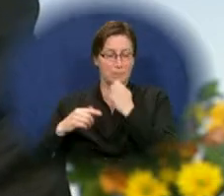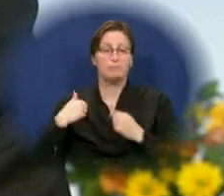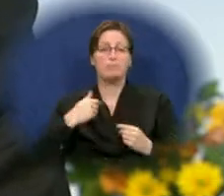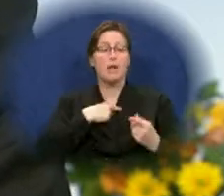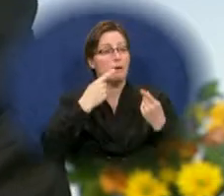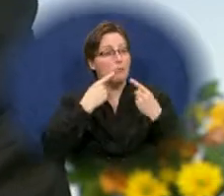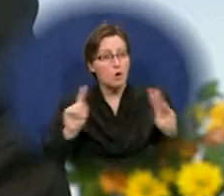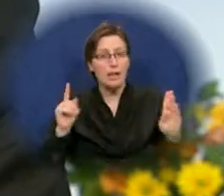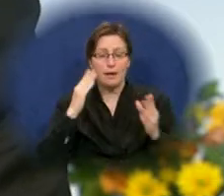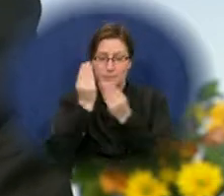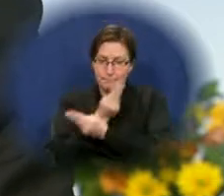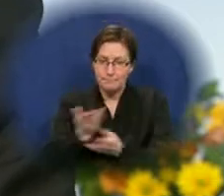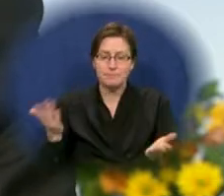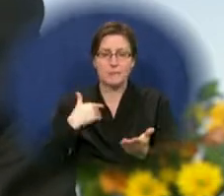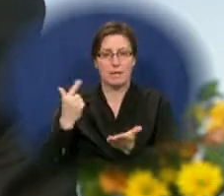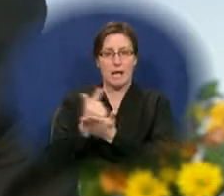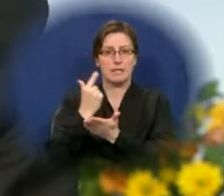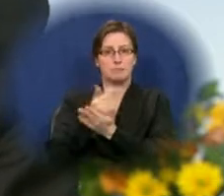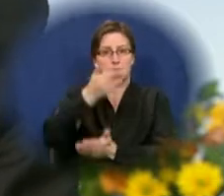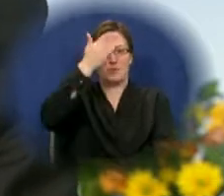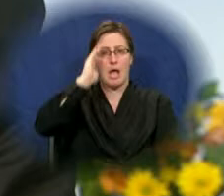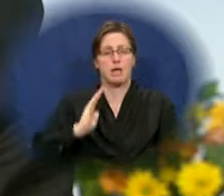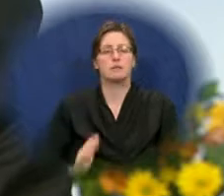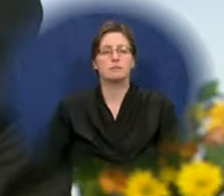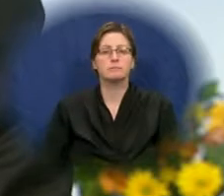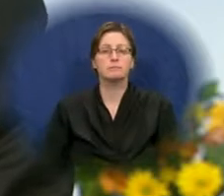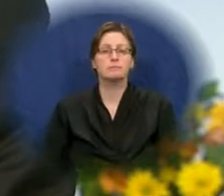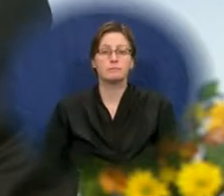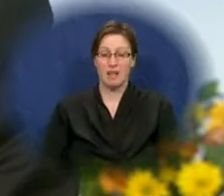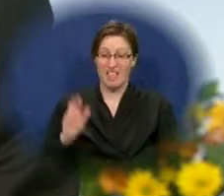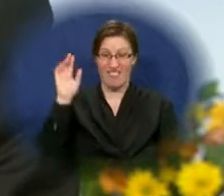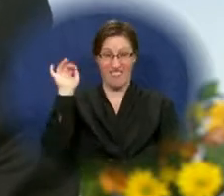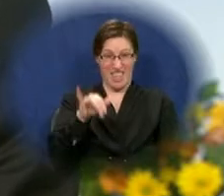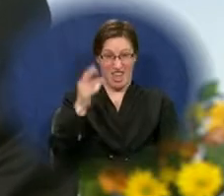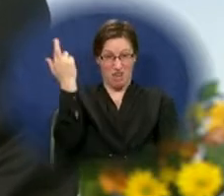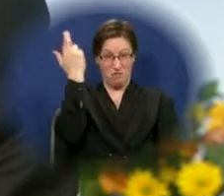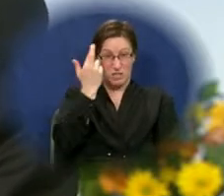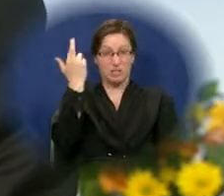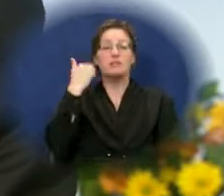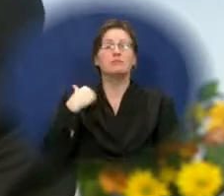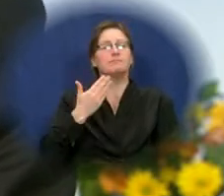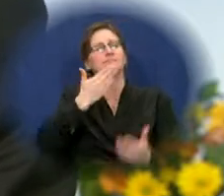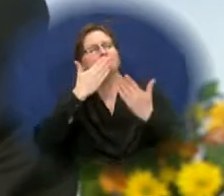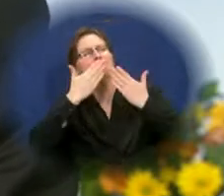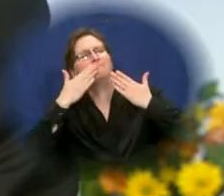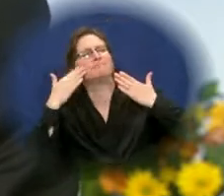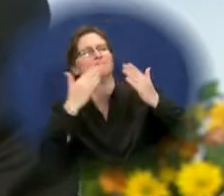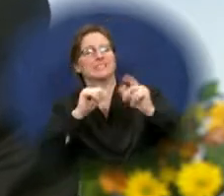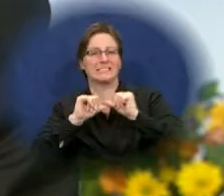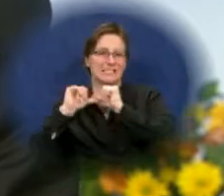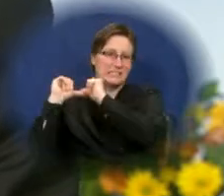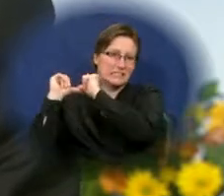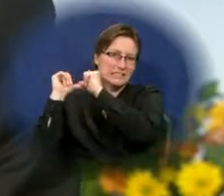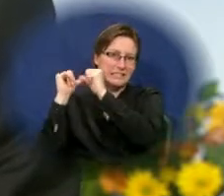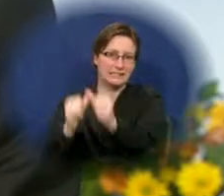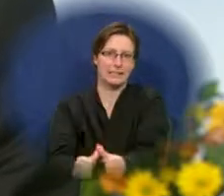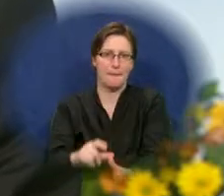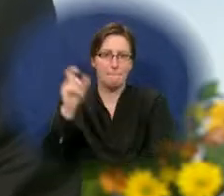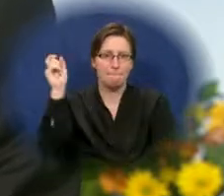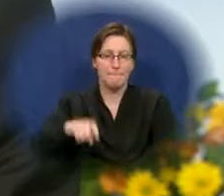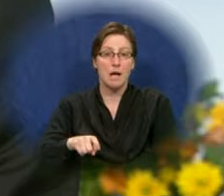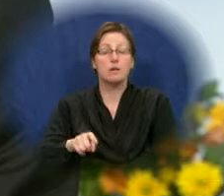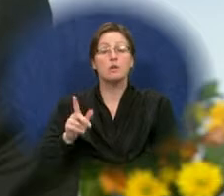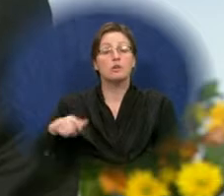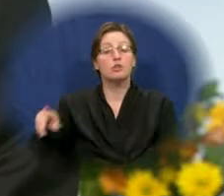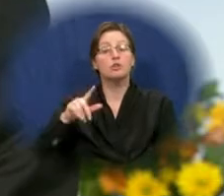the gospel of God. And for this reason, we give thanks to God unceasingly, that in receiving